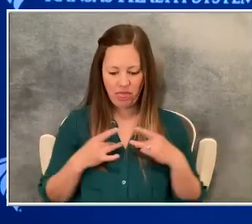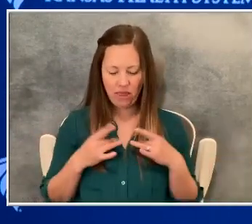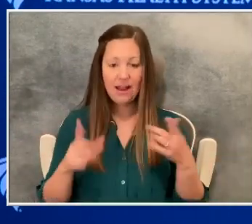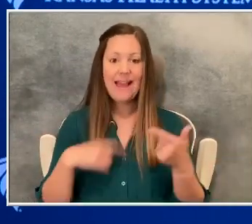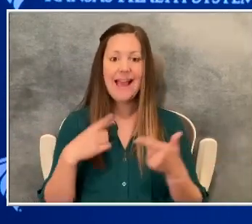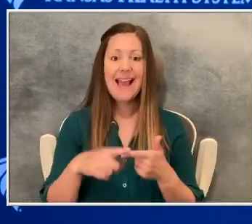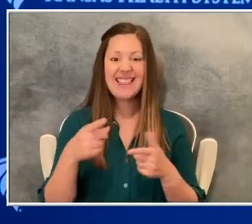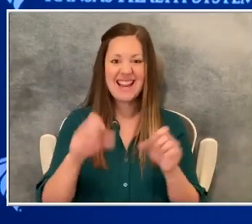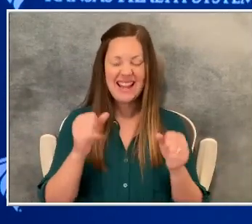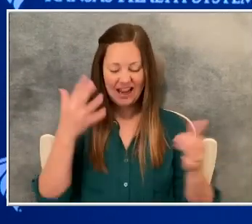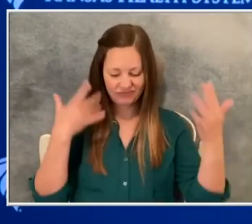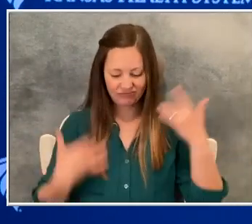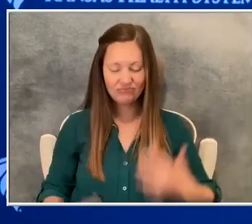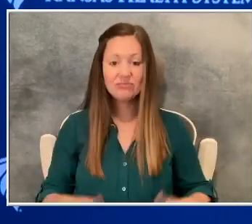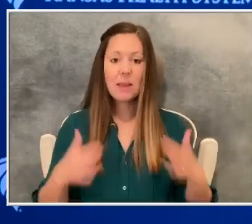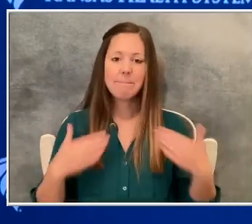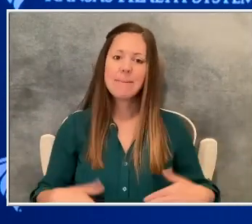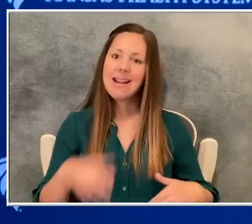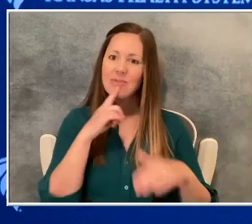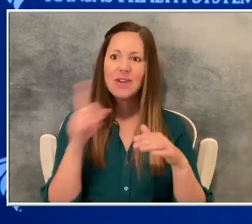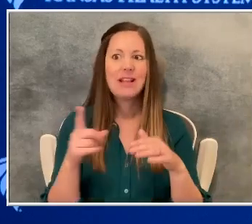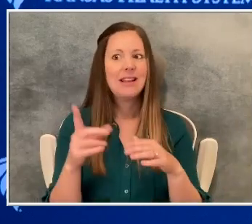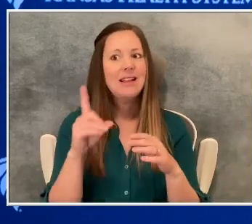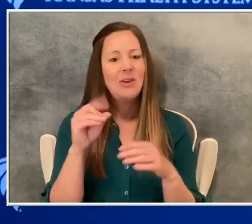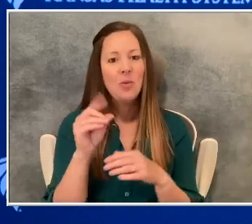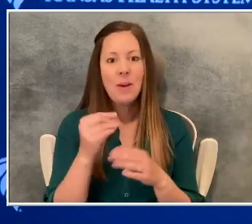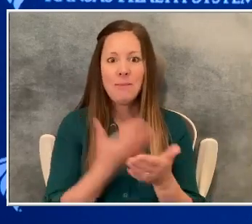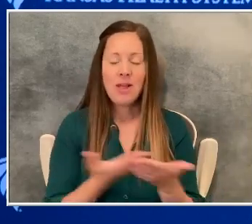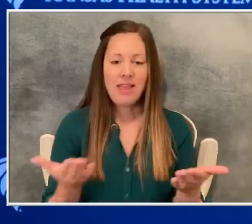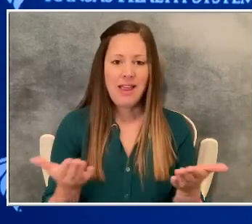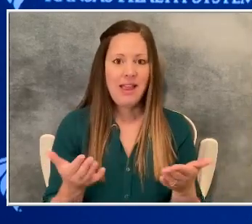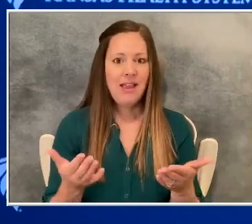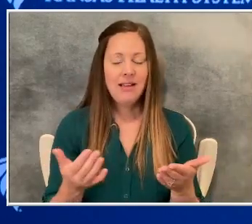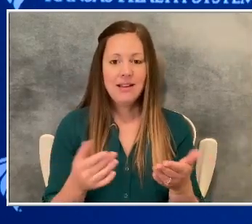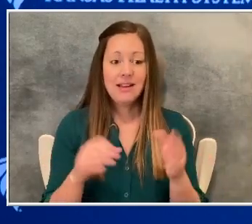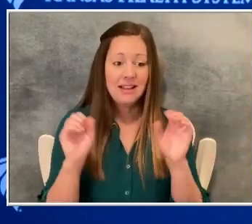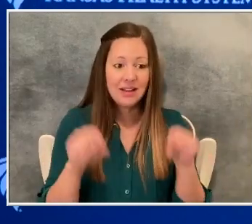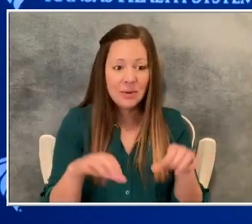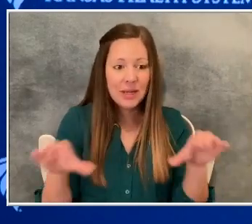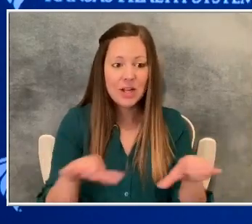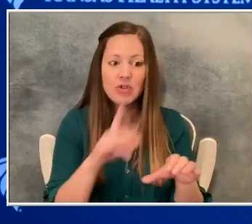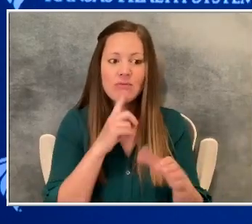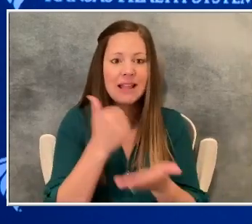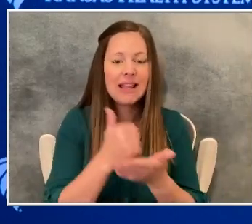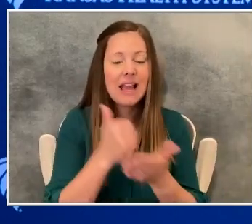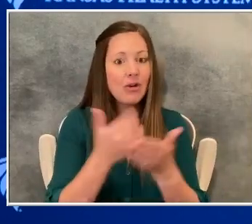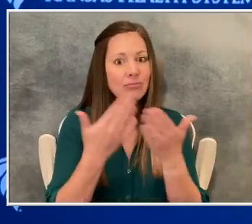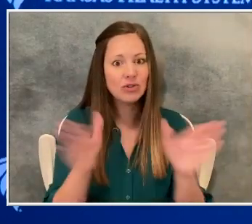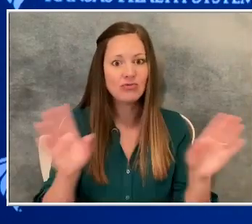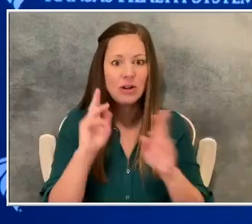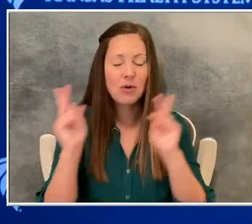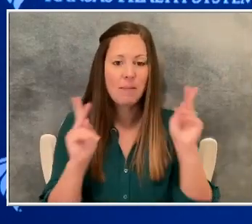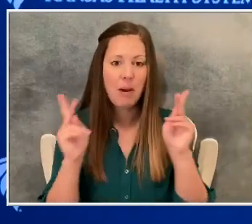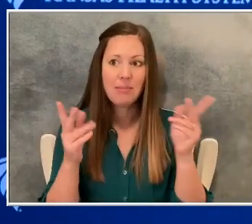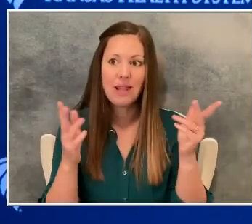your body. So I think it's just one more thing that we can do to help the general public hopefully stay away from something